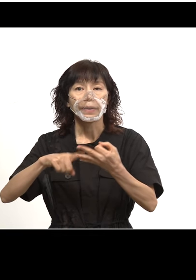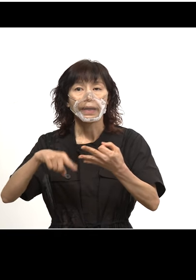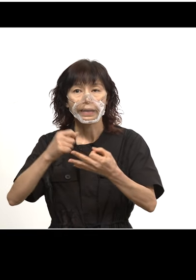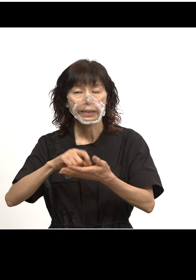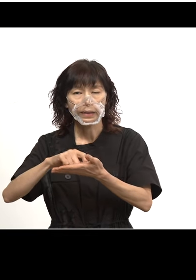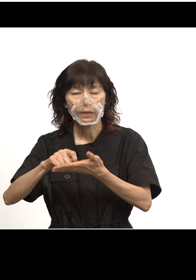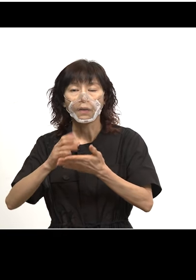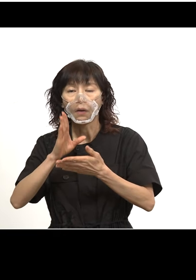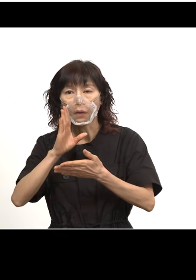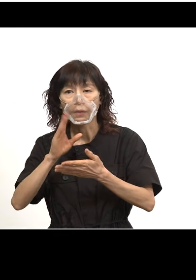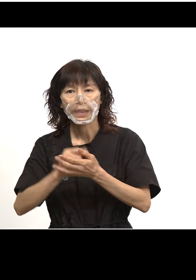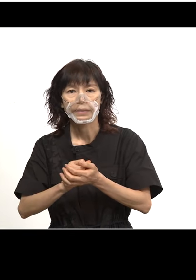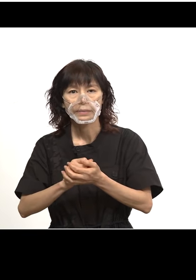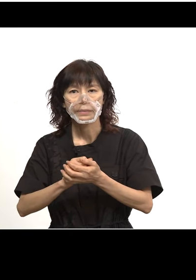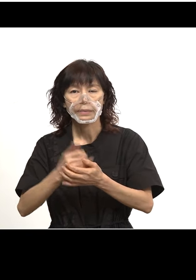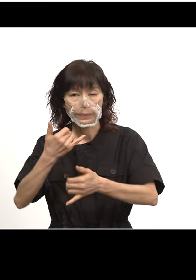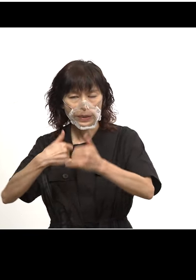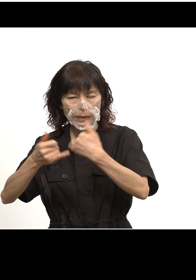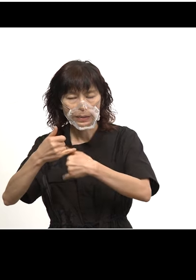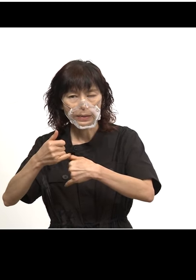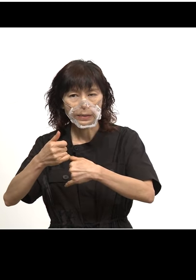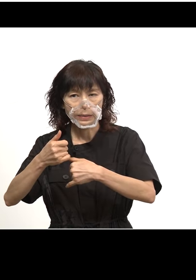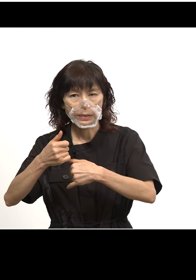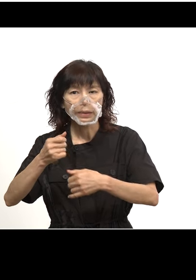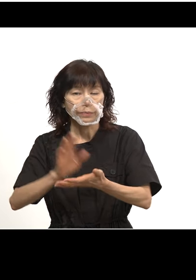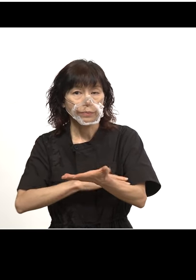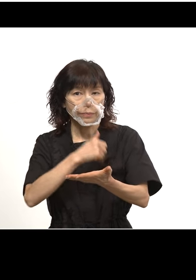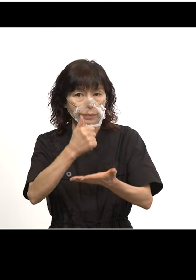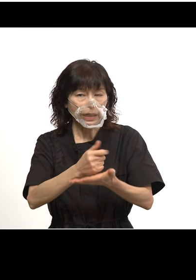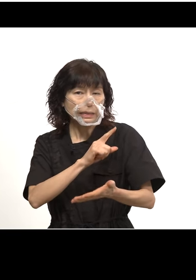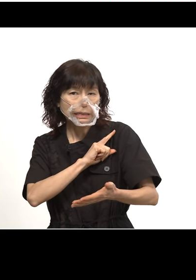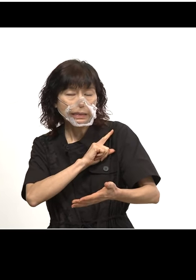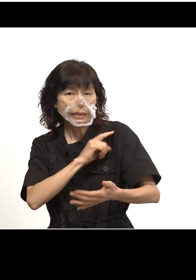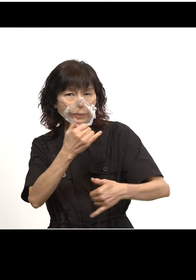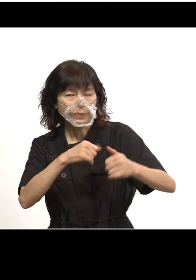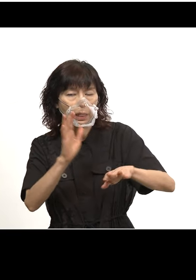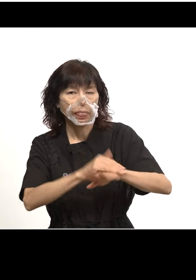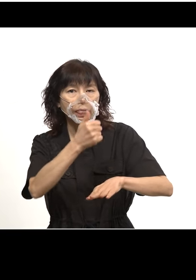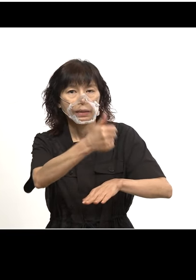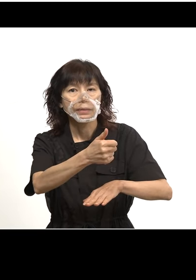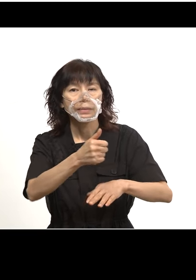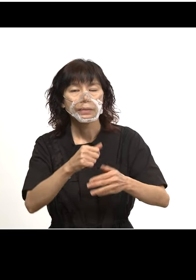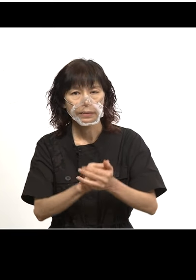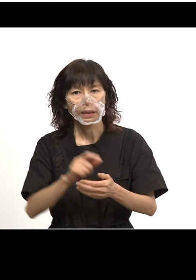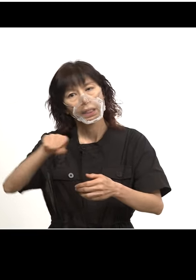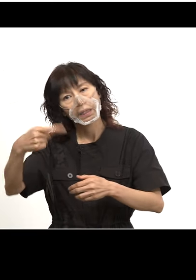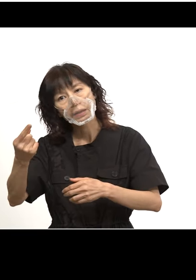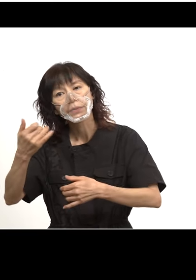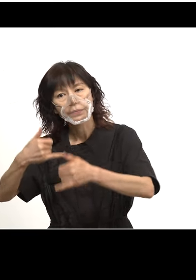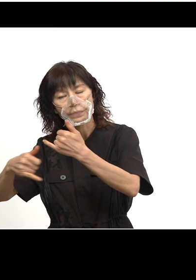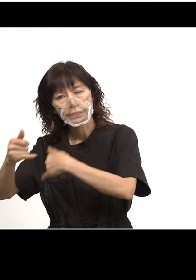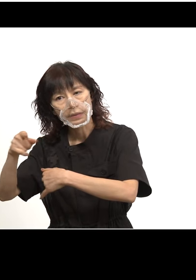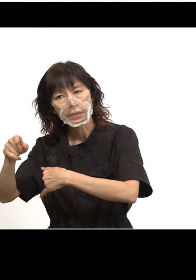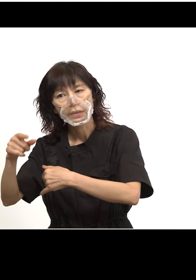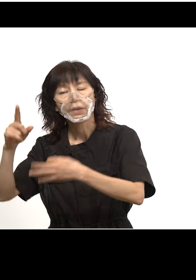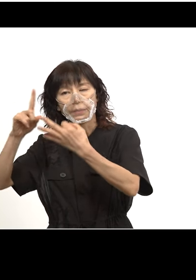wrote, directed, and performed in Translunar Paradise. The piece has received 9 awards to date and toured around the world. We are honored